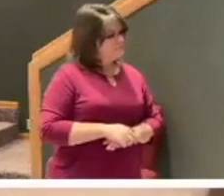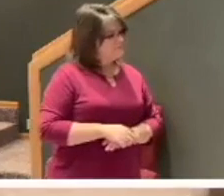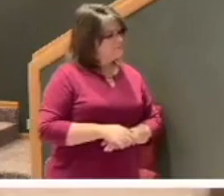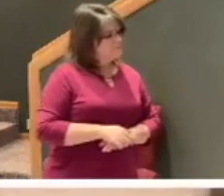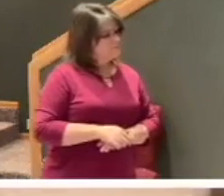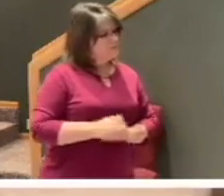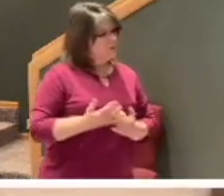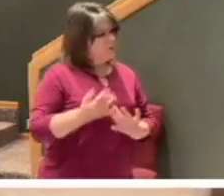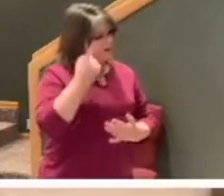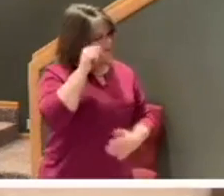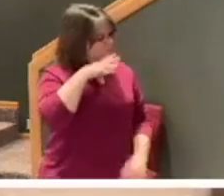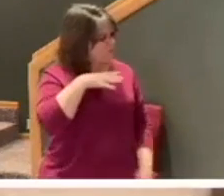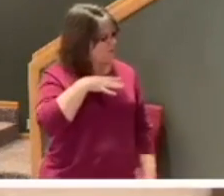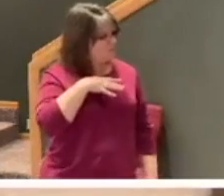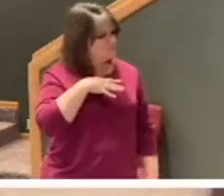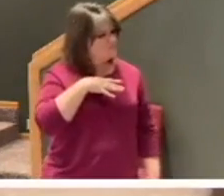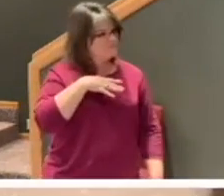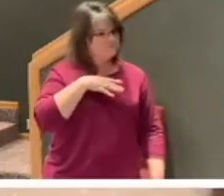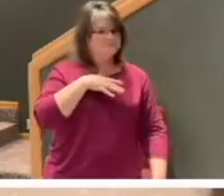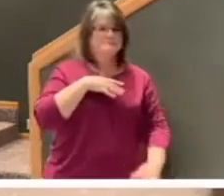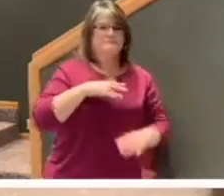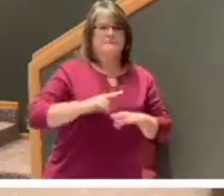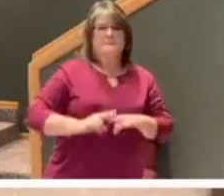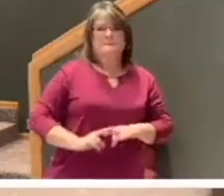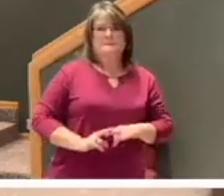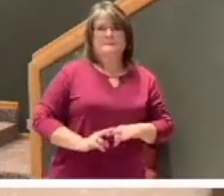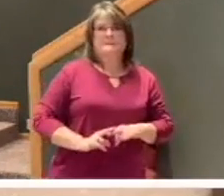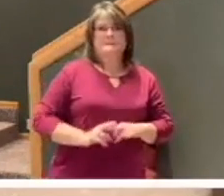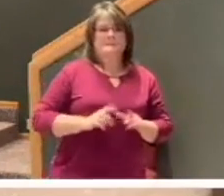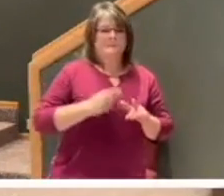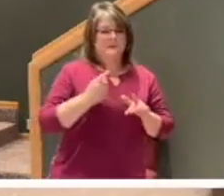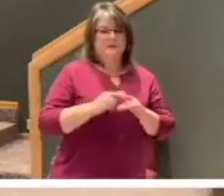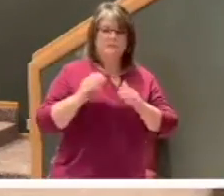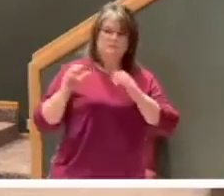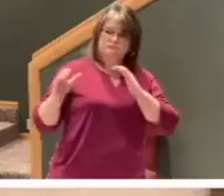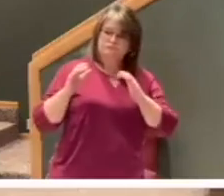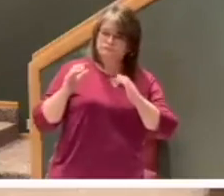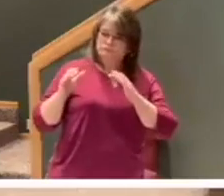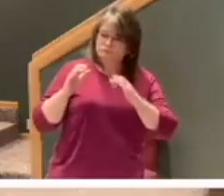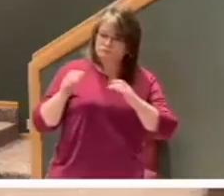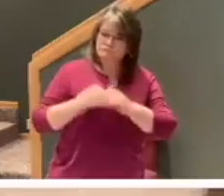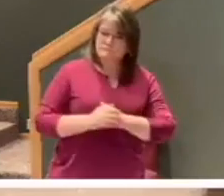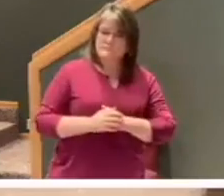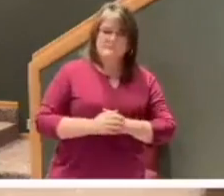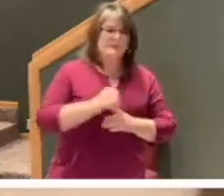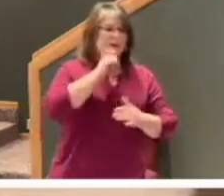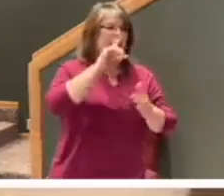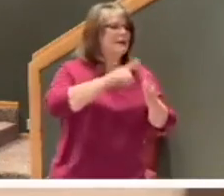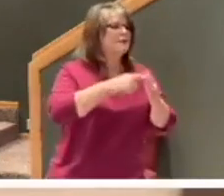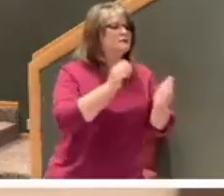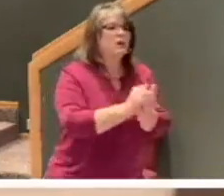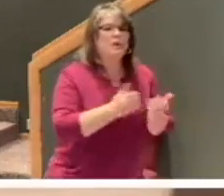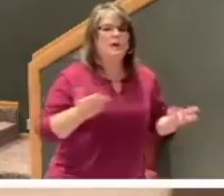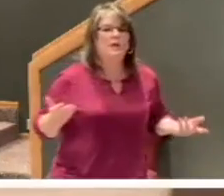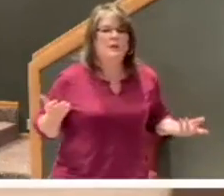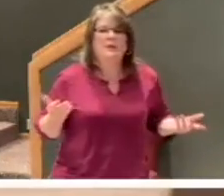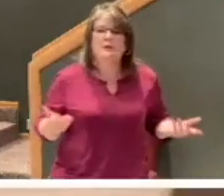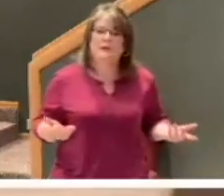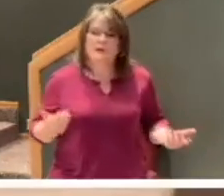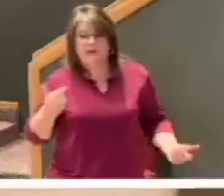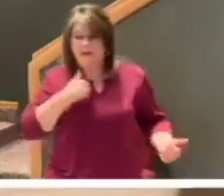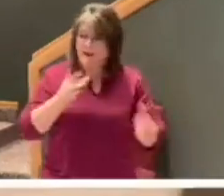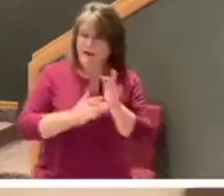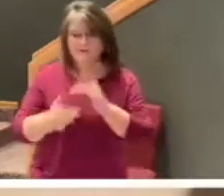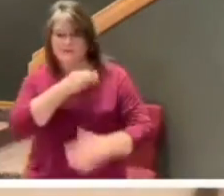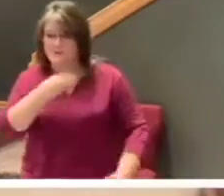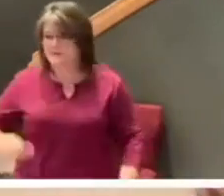And he's waiting for her. And then he opens up a conversation. He doesn't start with like, hey, I'm Jesus,